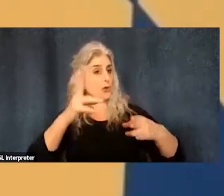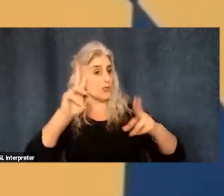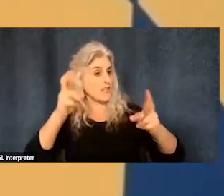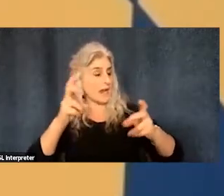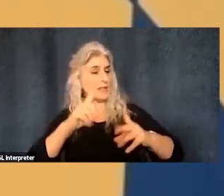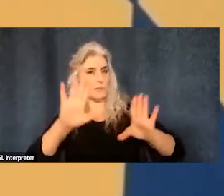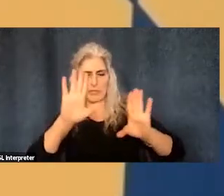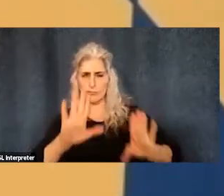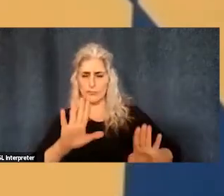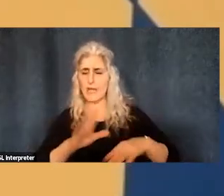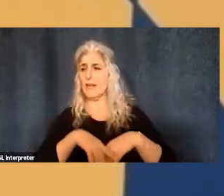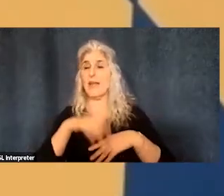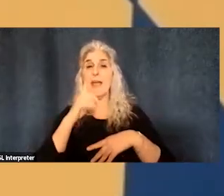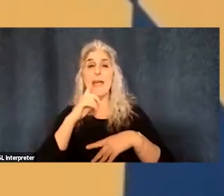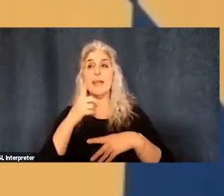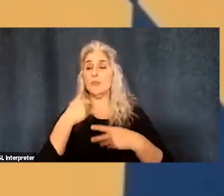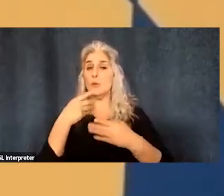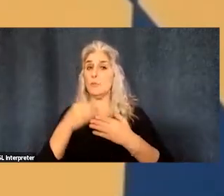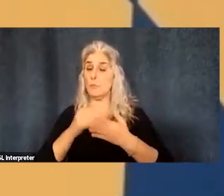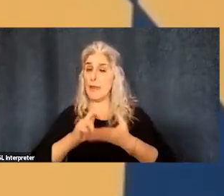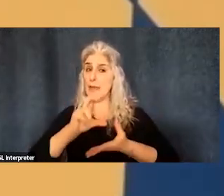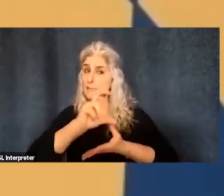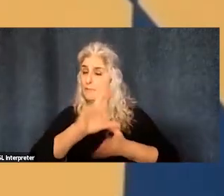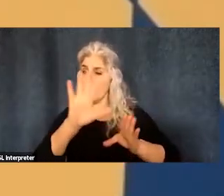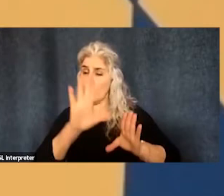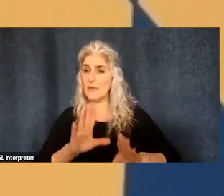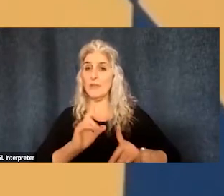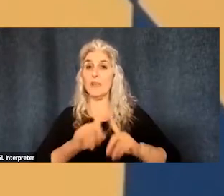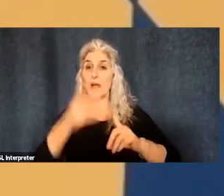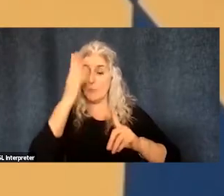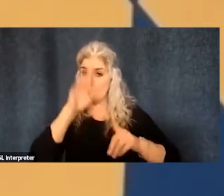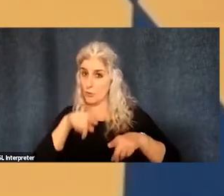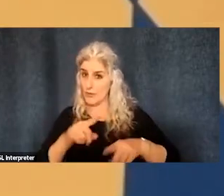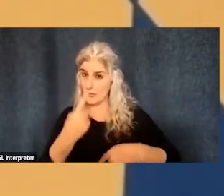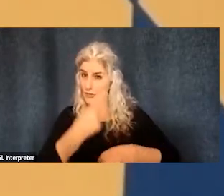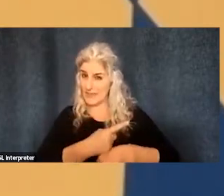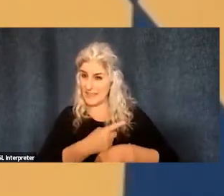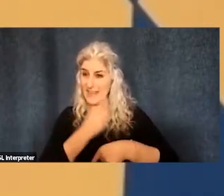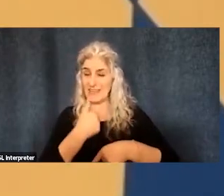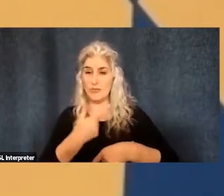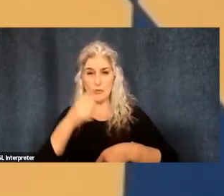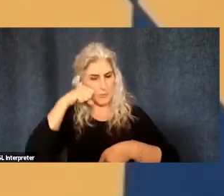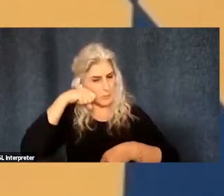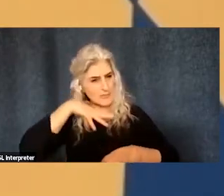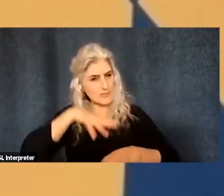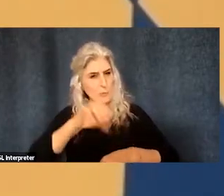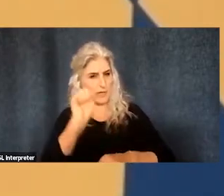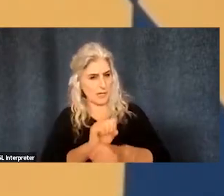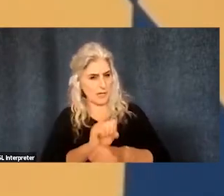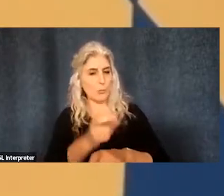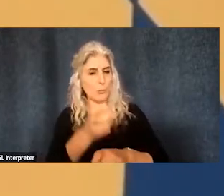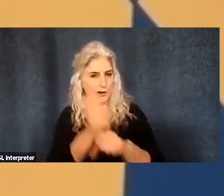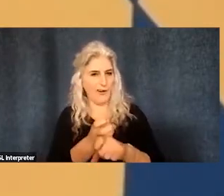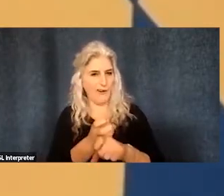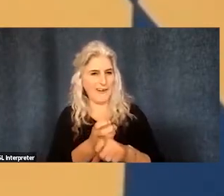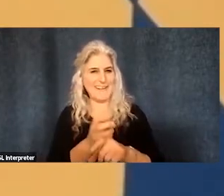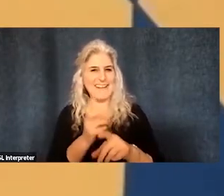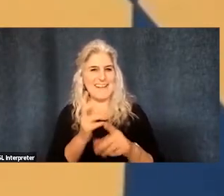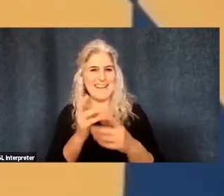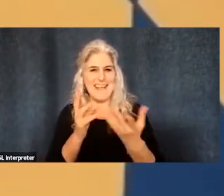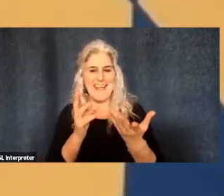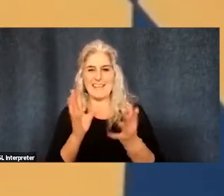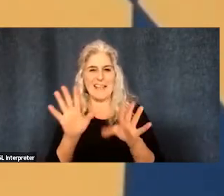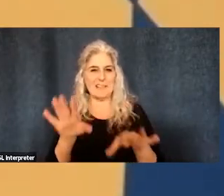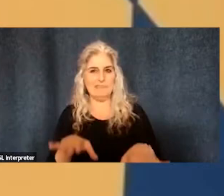work hard for everything. So that brings a very different caliber of people. So I think you need to be clear on what you need for